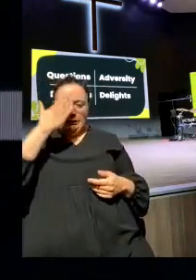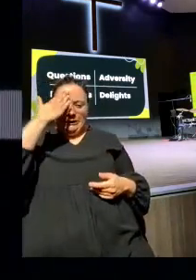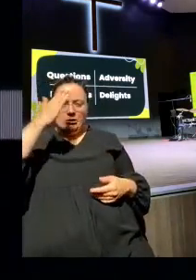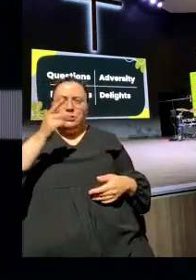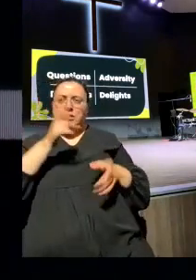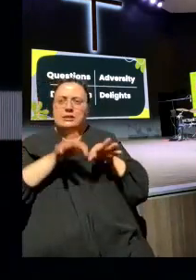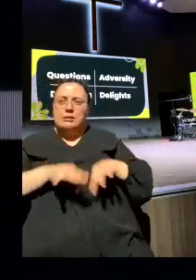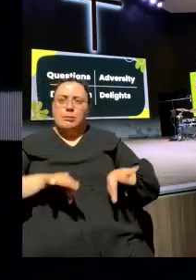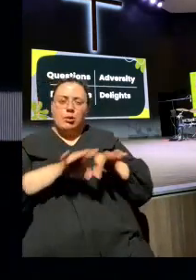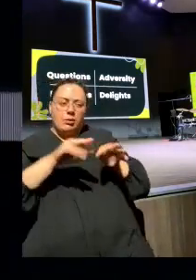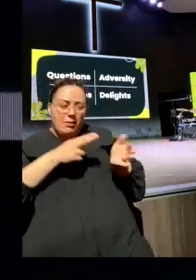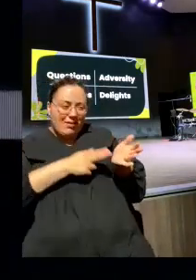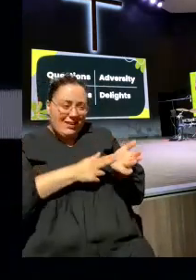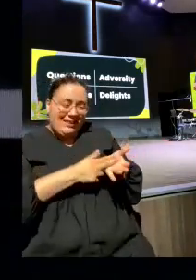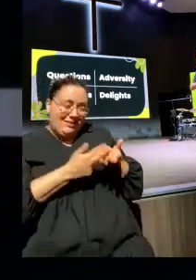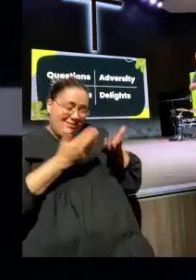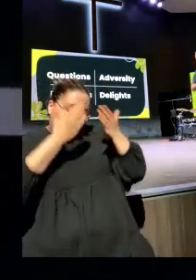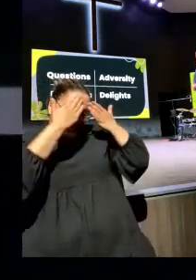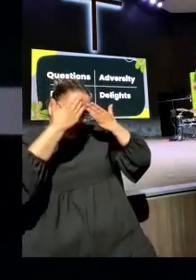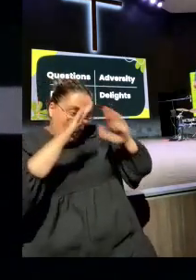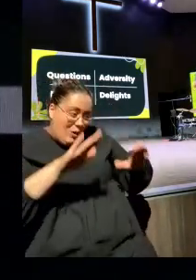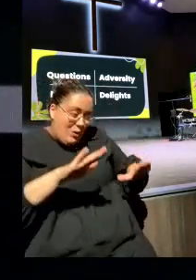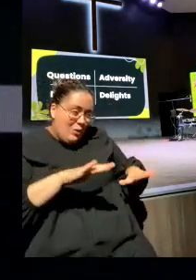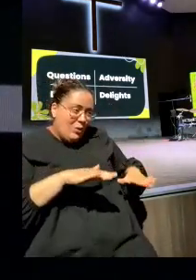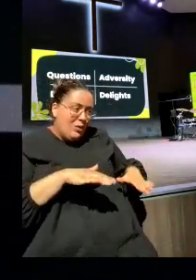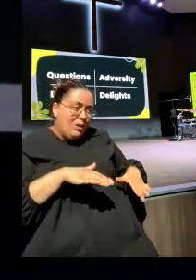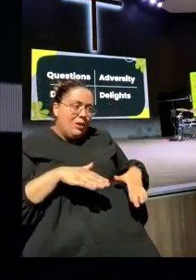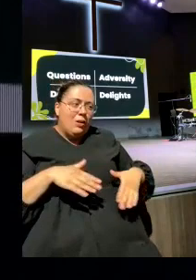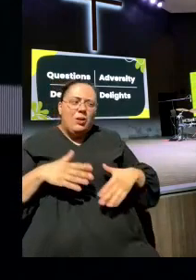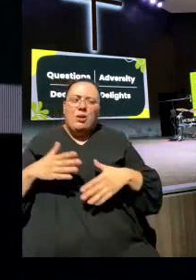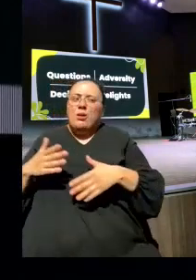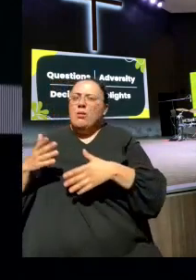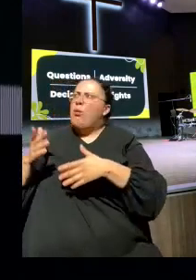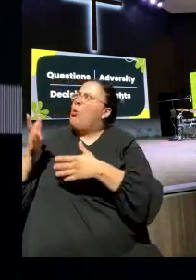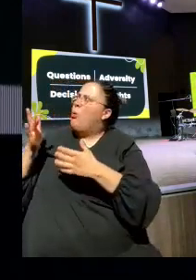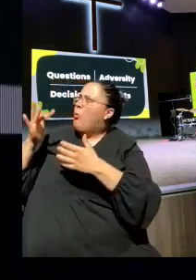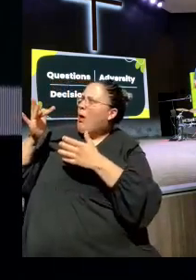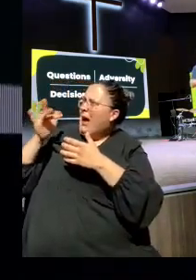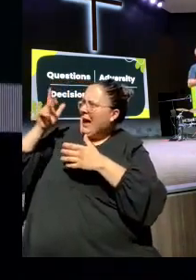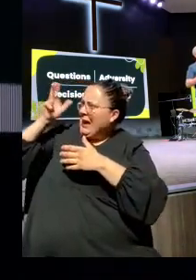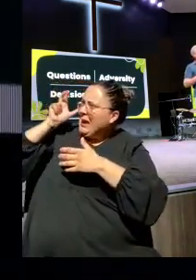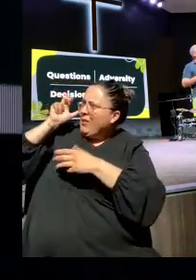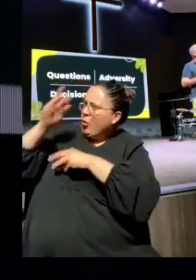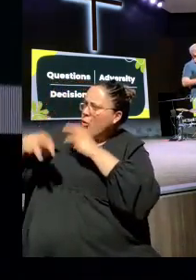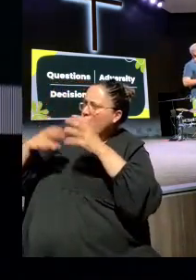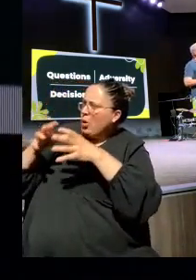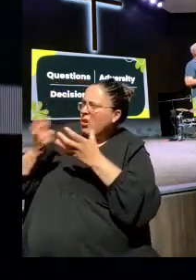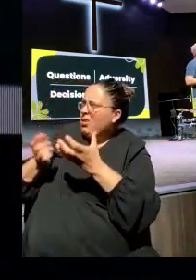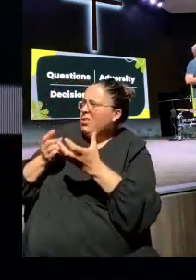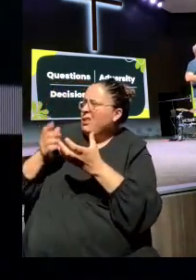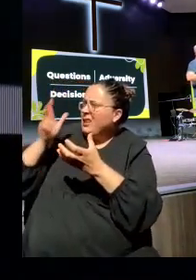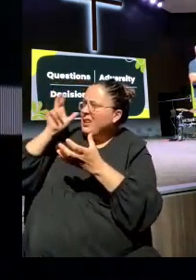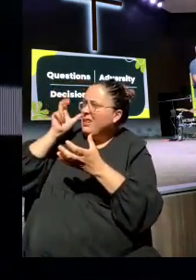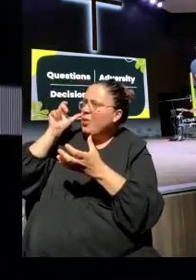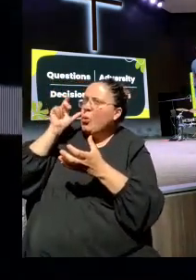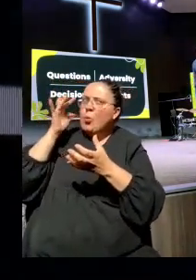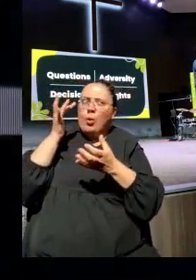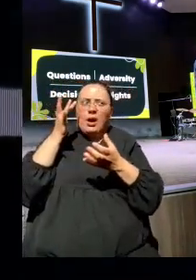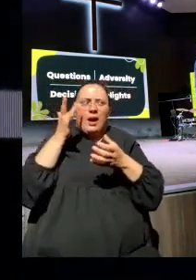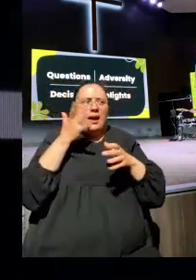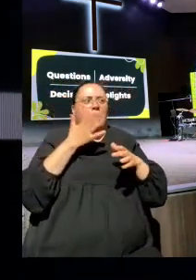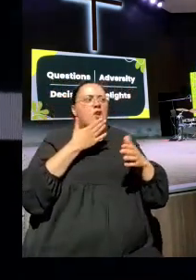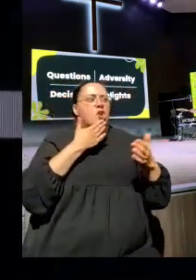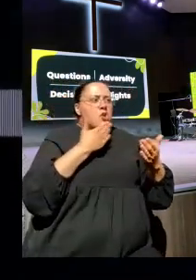big questions of why is there evil in the world and why do sometimes bad people prosper when good people don't. Helping them to see that